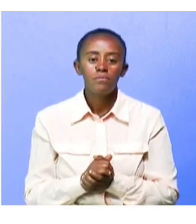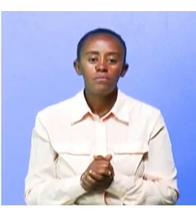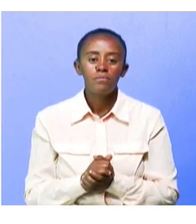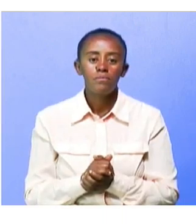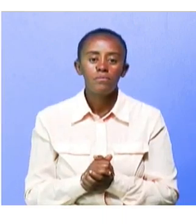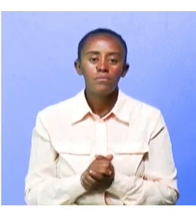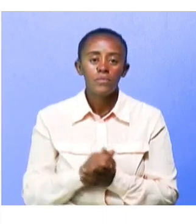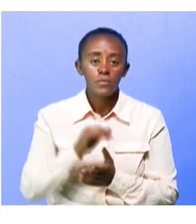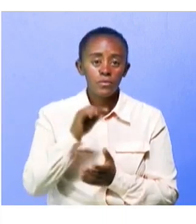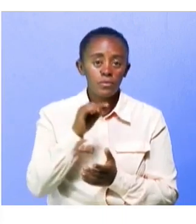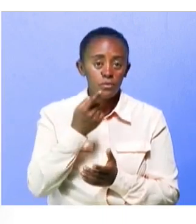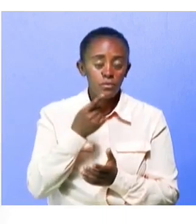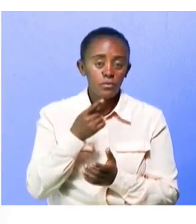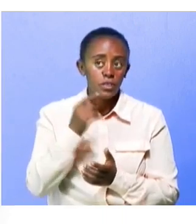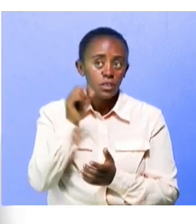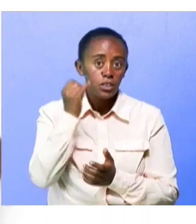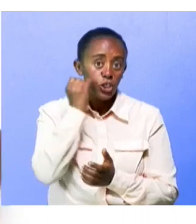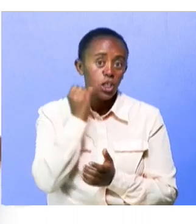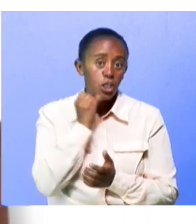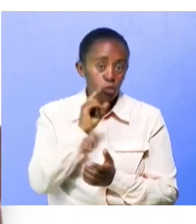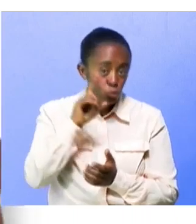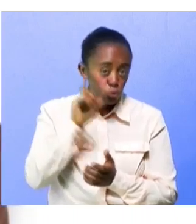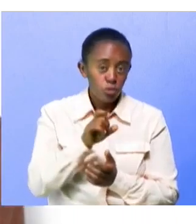should be assured